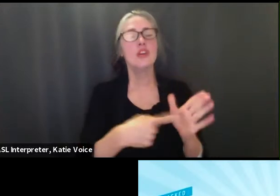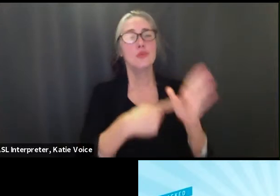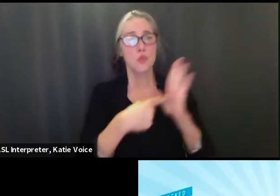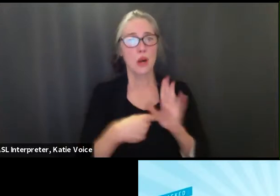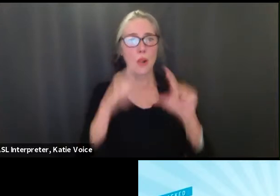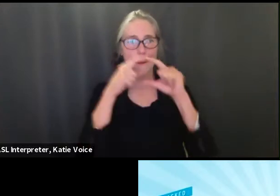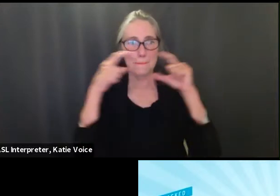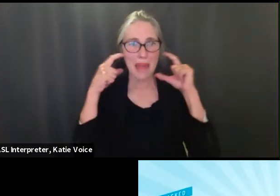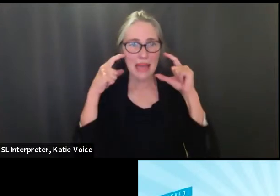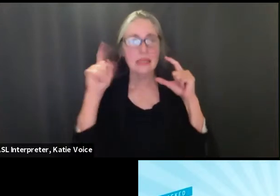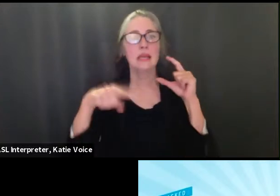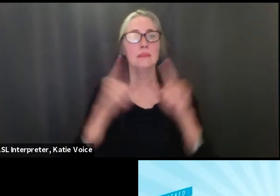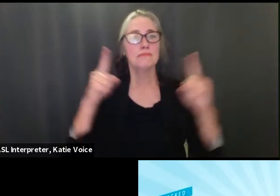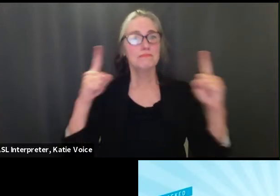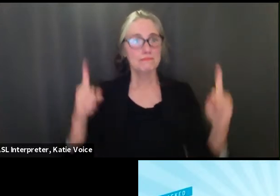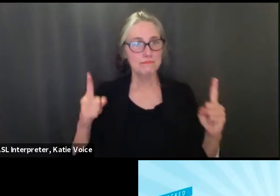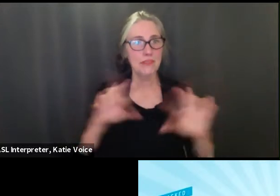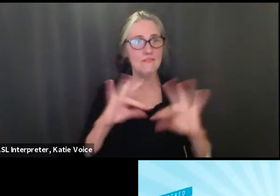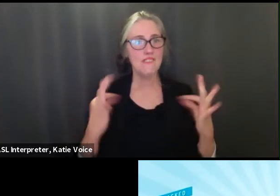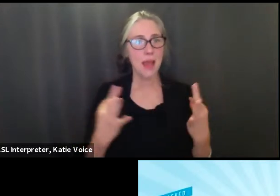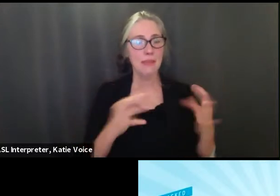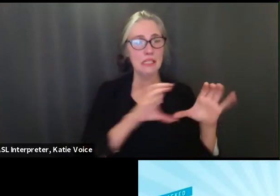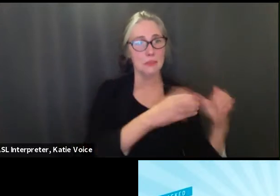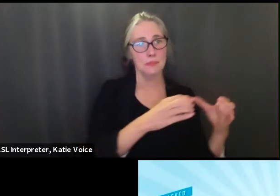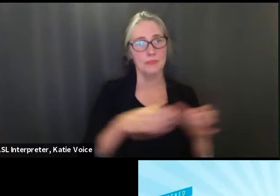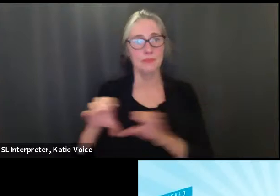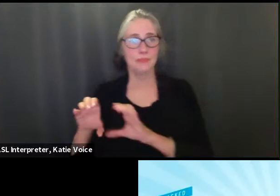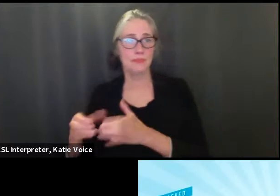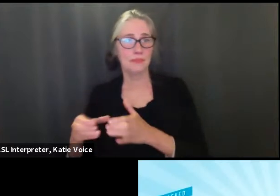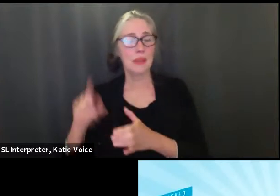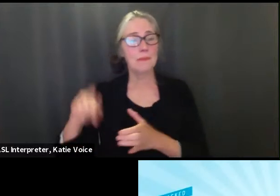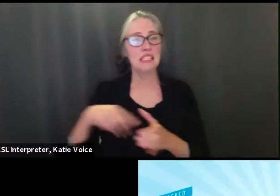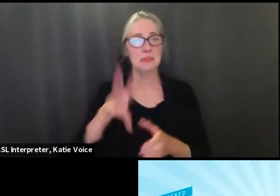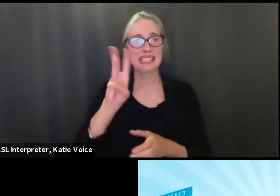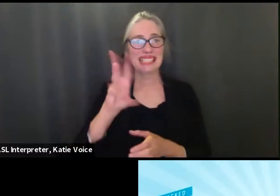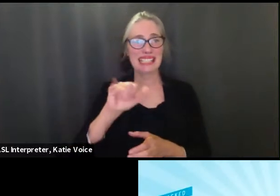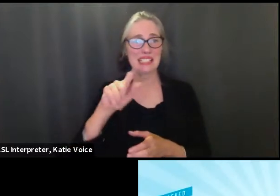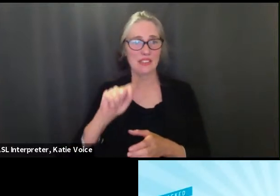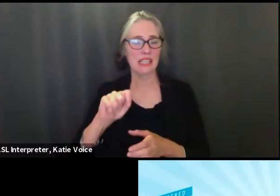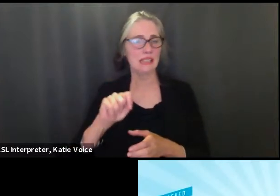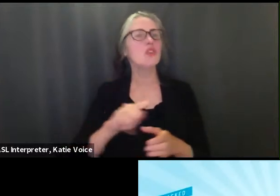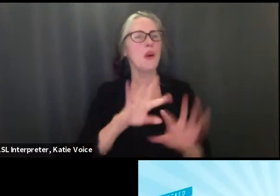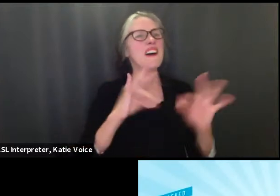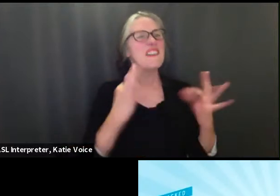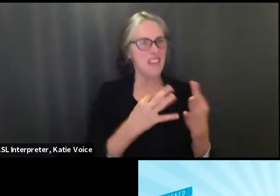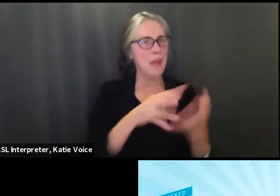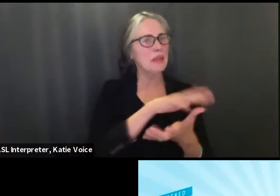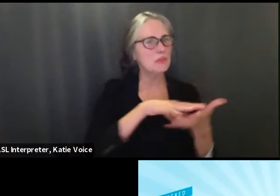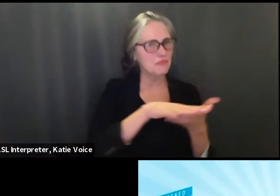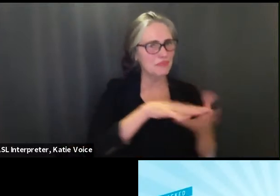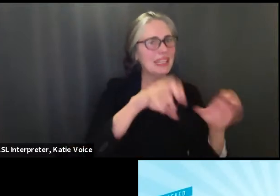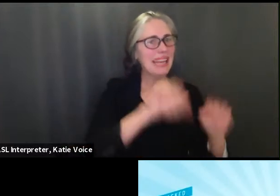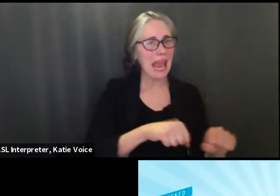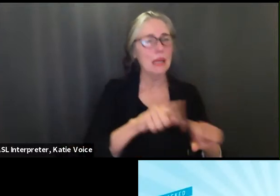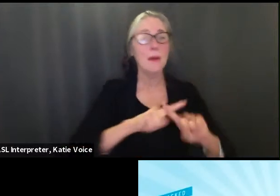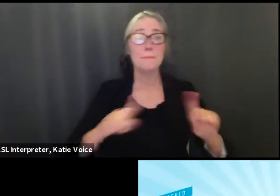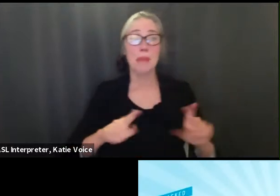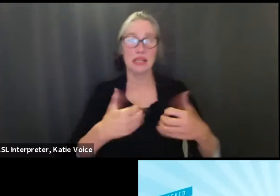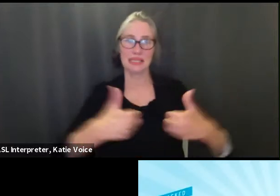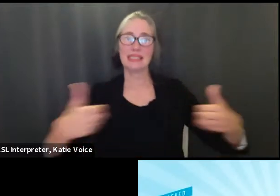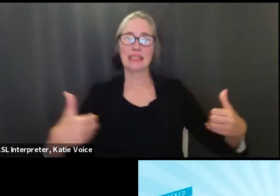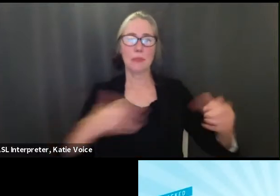we distance families 6 feet from other families. Thank you.